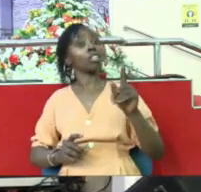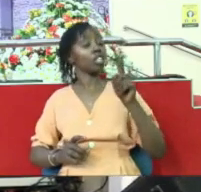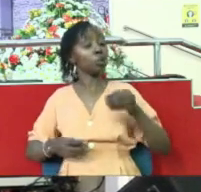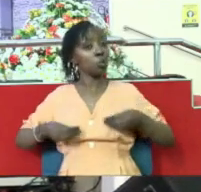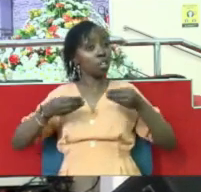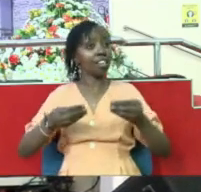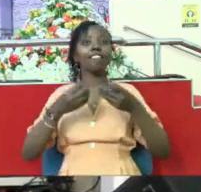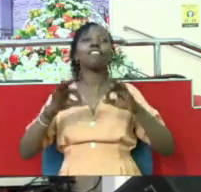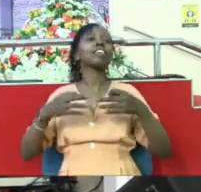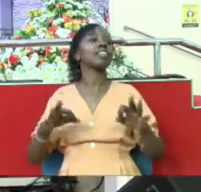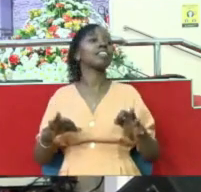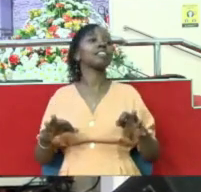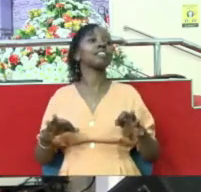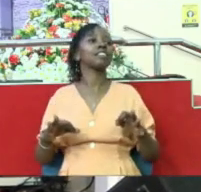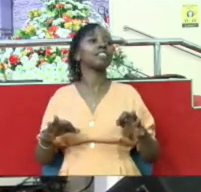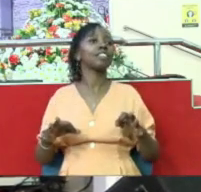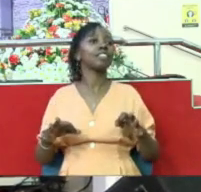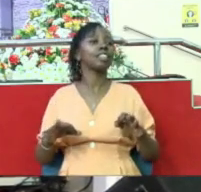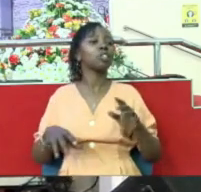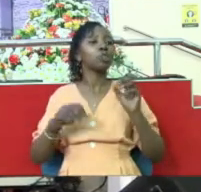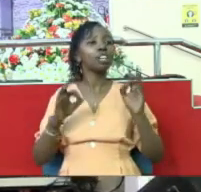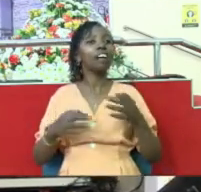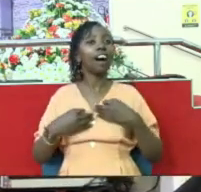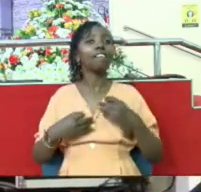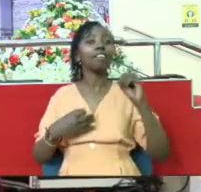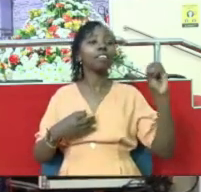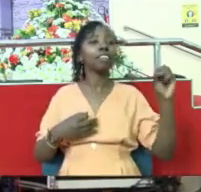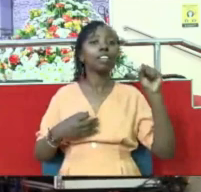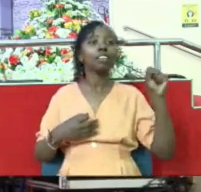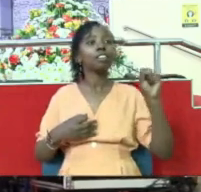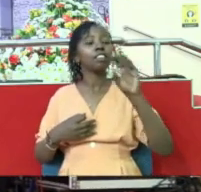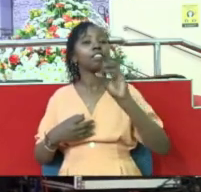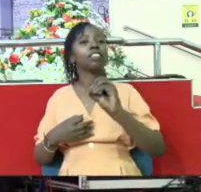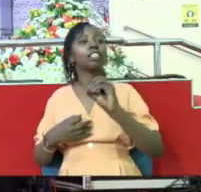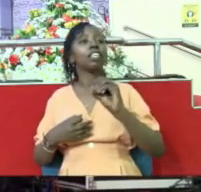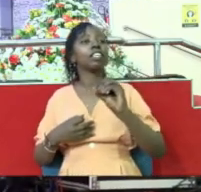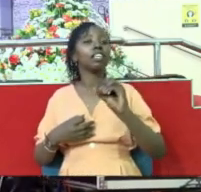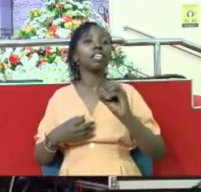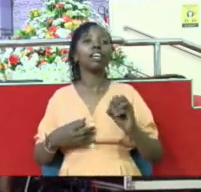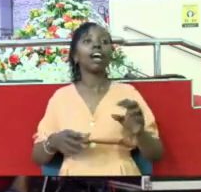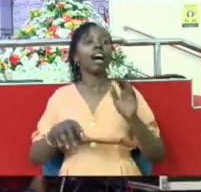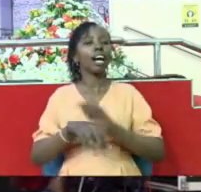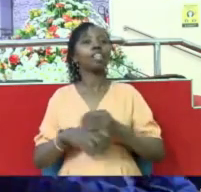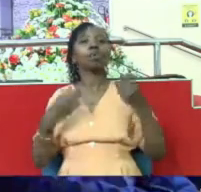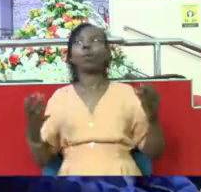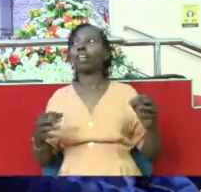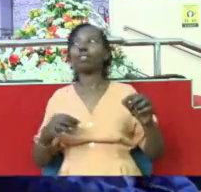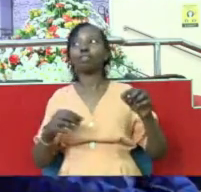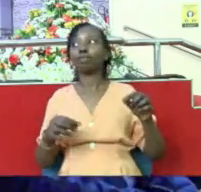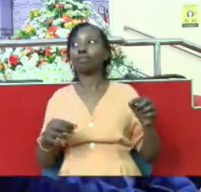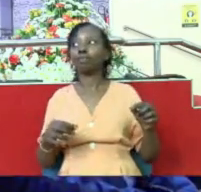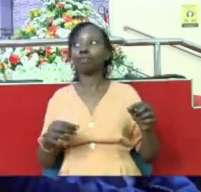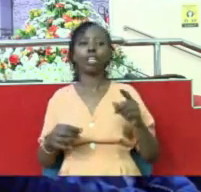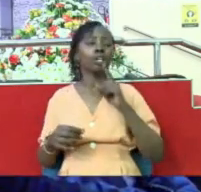wa kuhesabu akijaribu kuikunjua na kuipasua. Leo kuna zingine unakunjaga mpaka ikipasuri ukiona inapasuka. But these